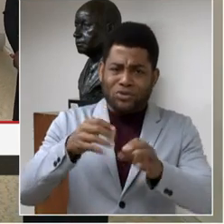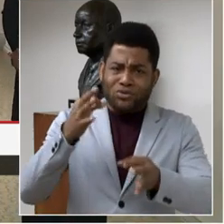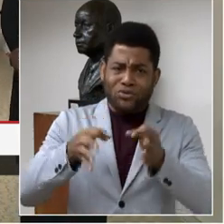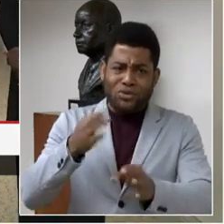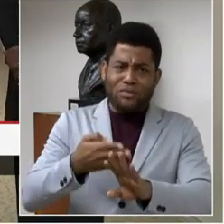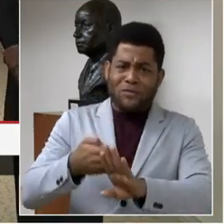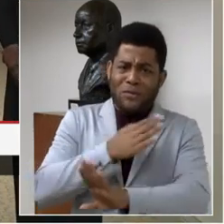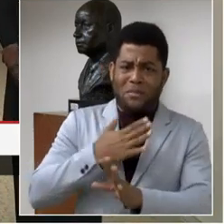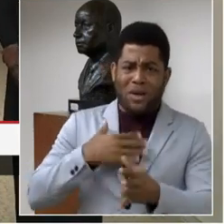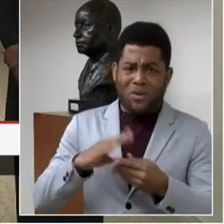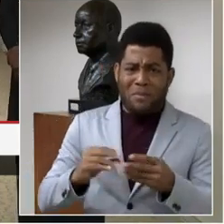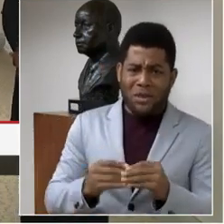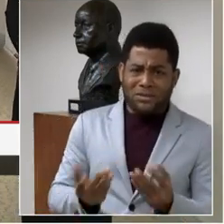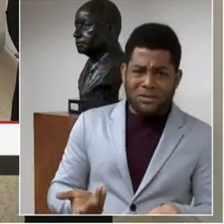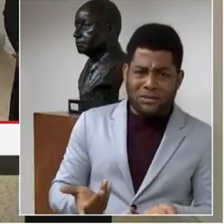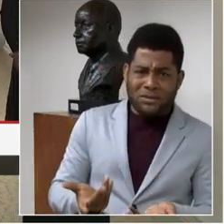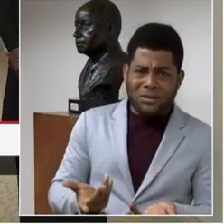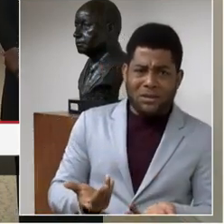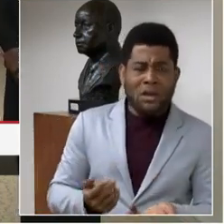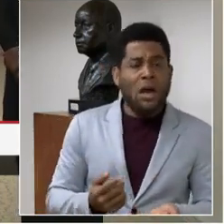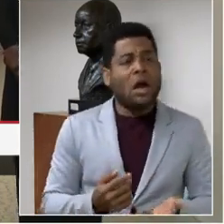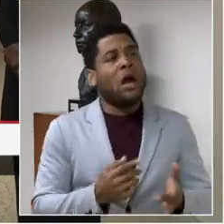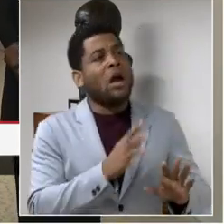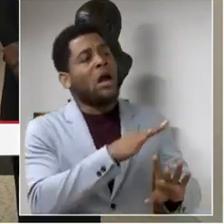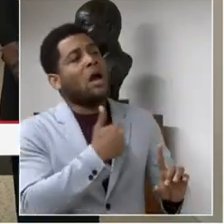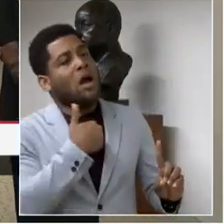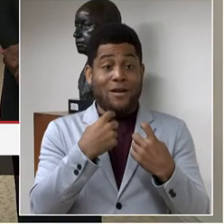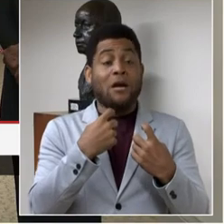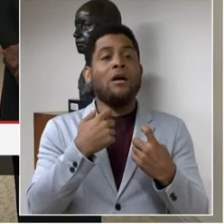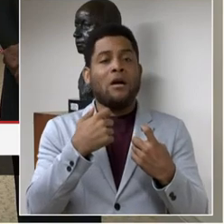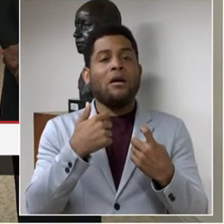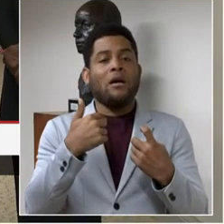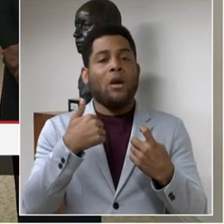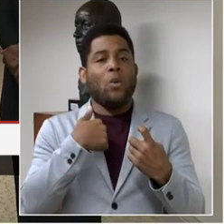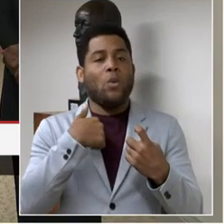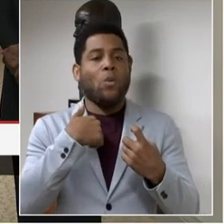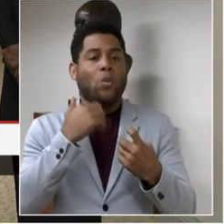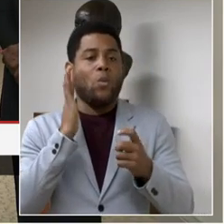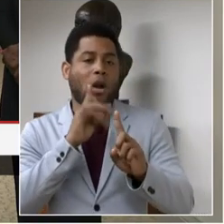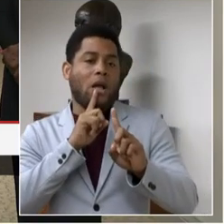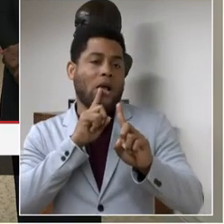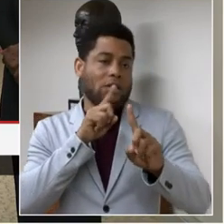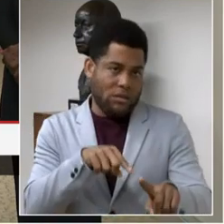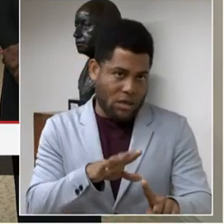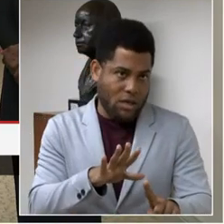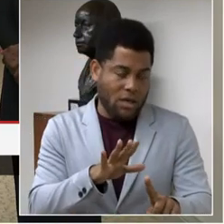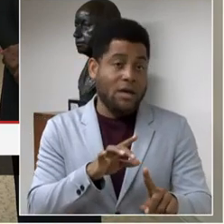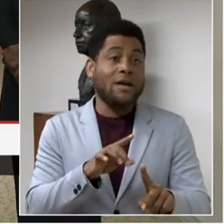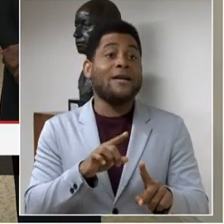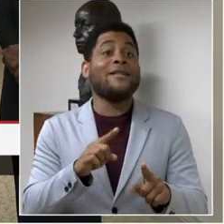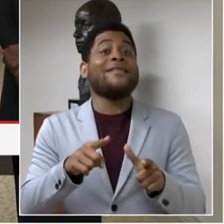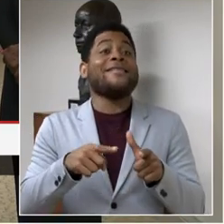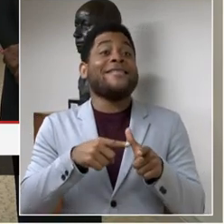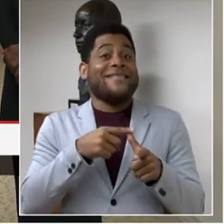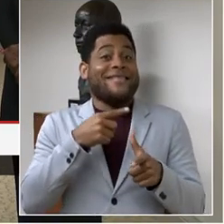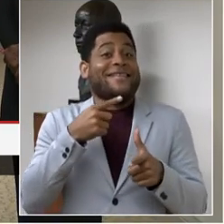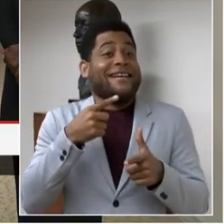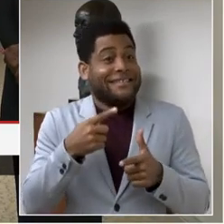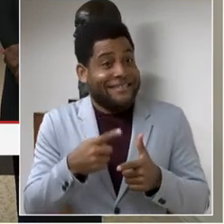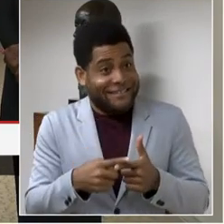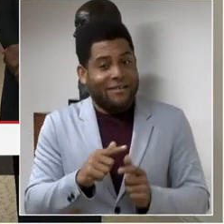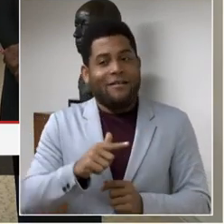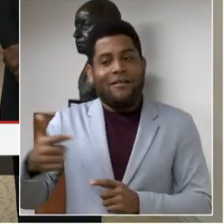mayor's order? Well, Mark, we're going to provide the mayor's order to you. We want you to have the opportunity to read